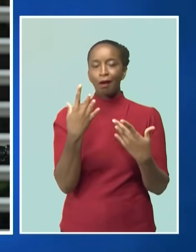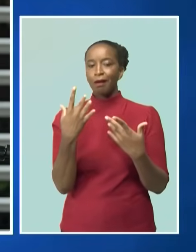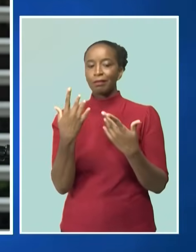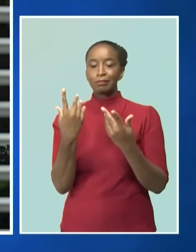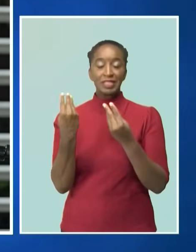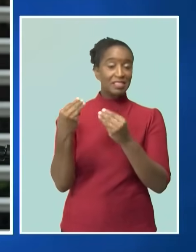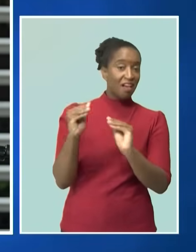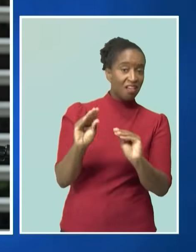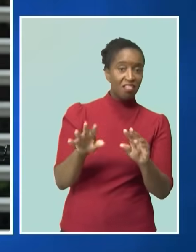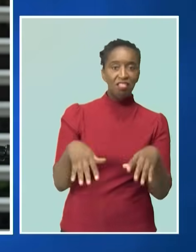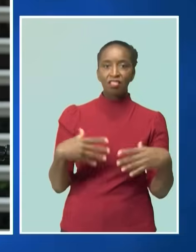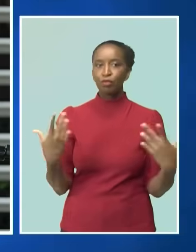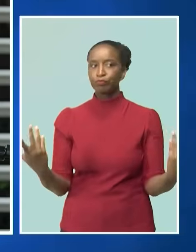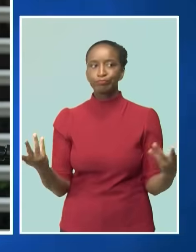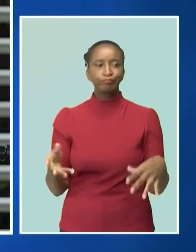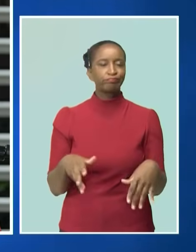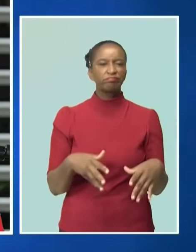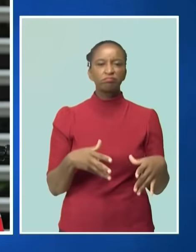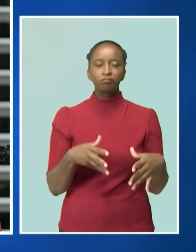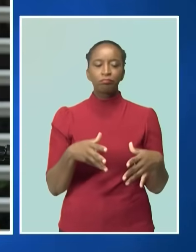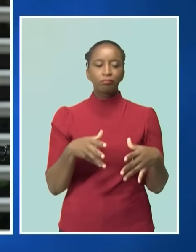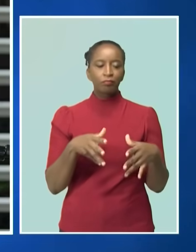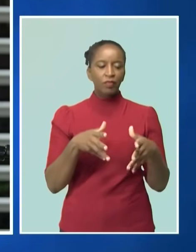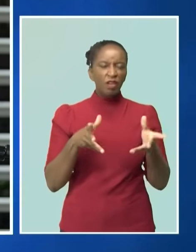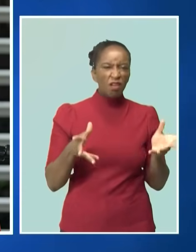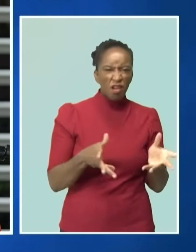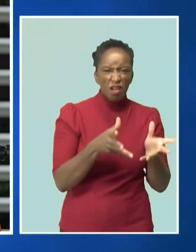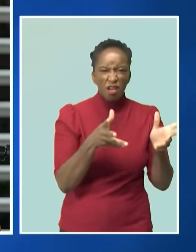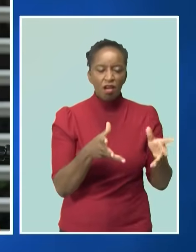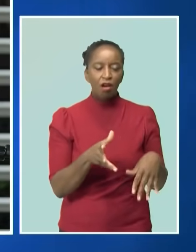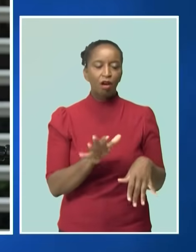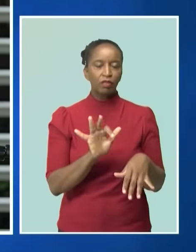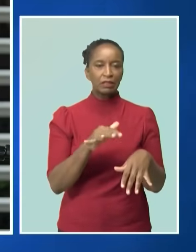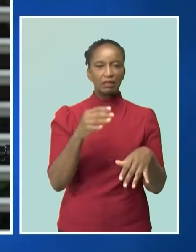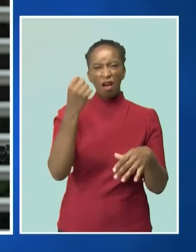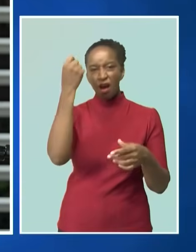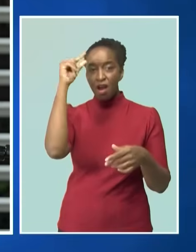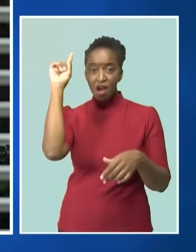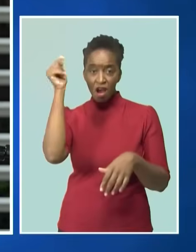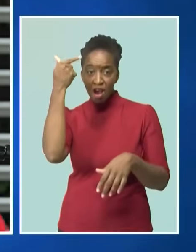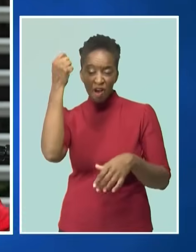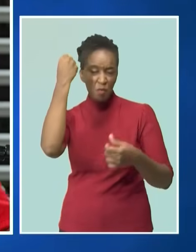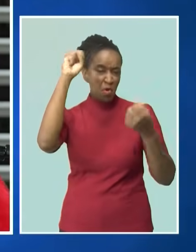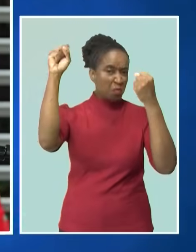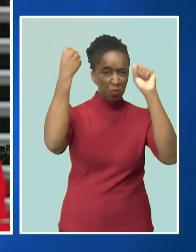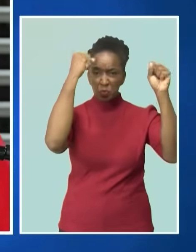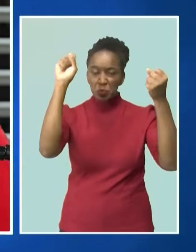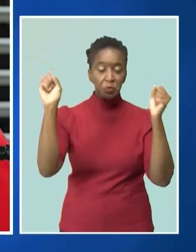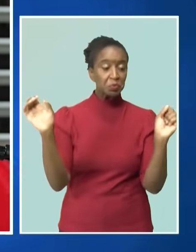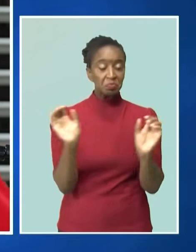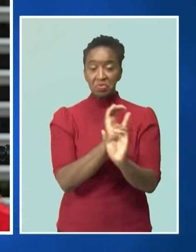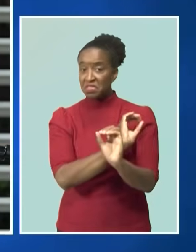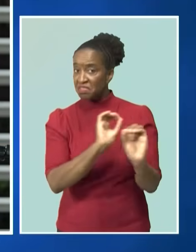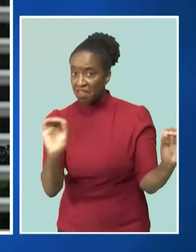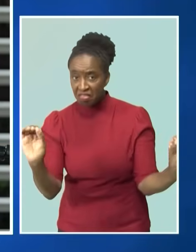you're involved in insurgent activities, whatnot, if you're on a watch list, right? Once you're not one, then people, hey, come